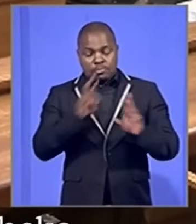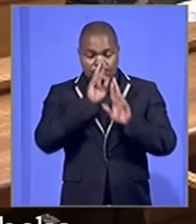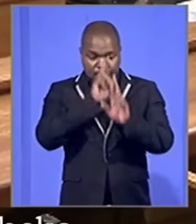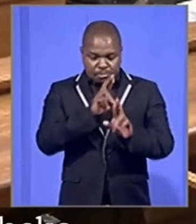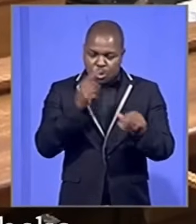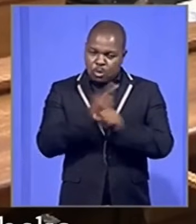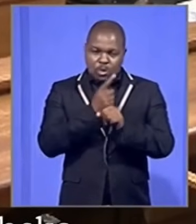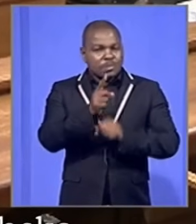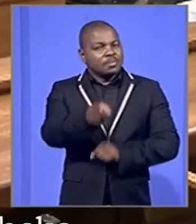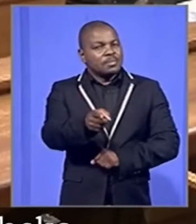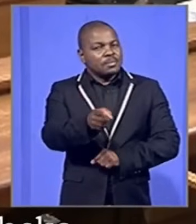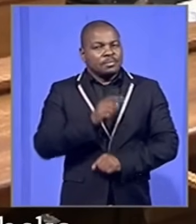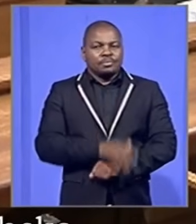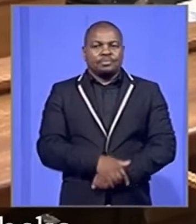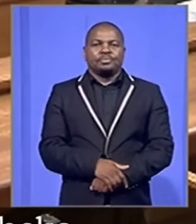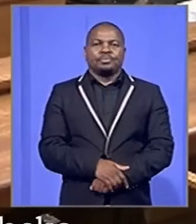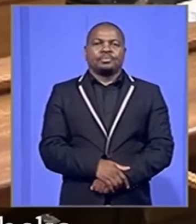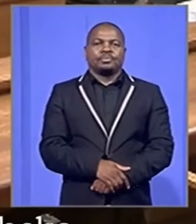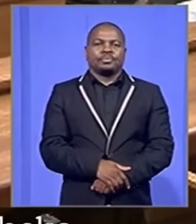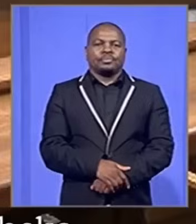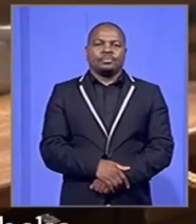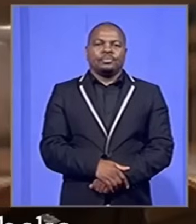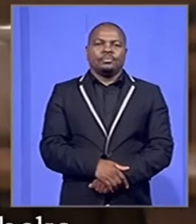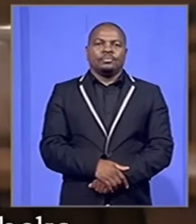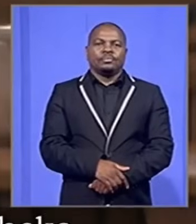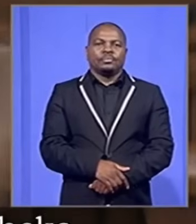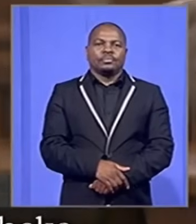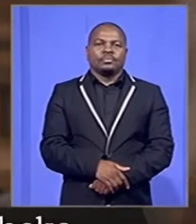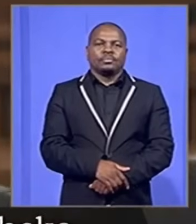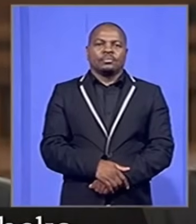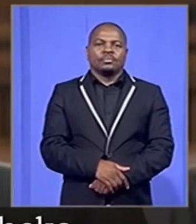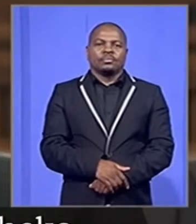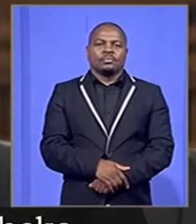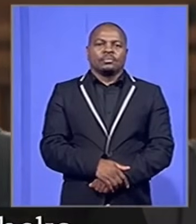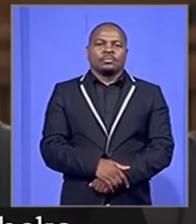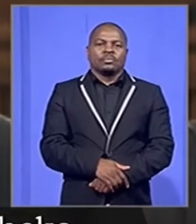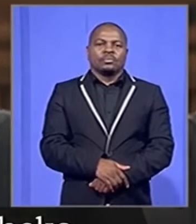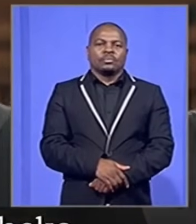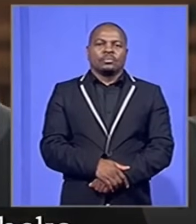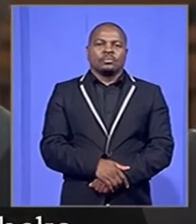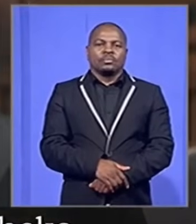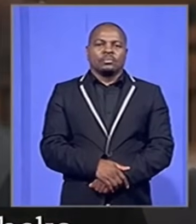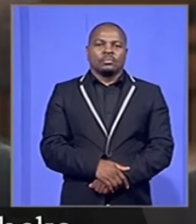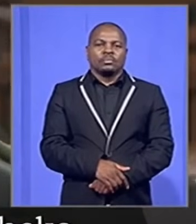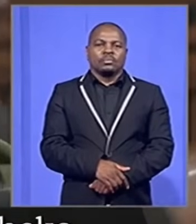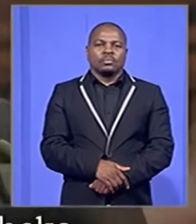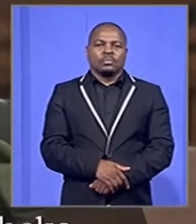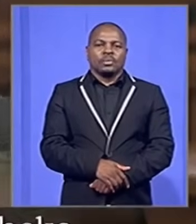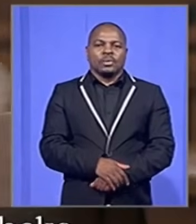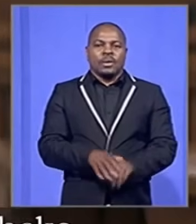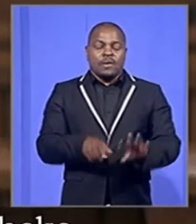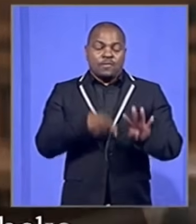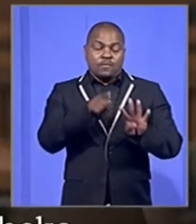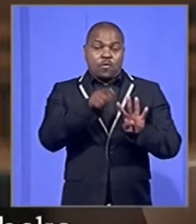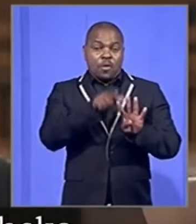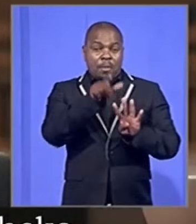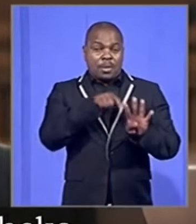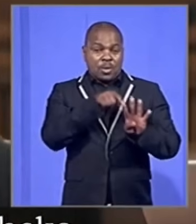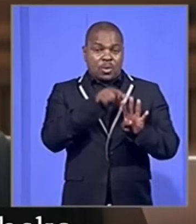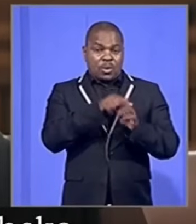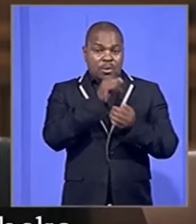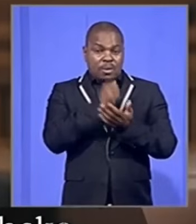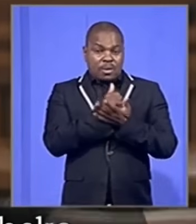dinako tšohle. before was